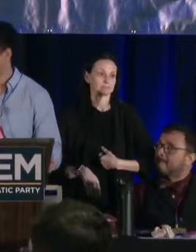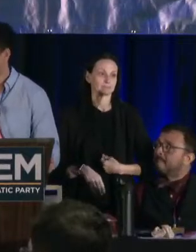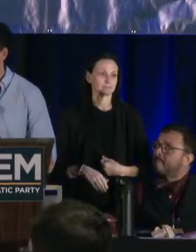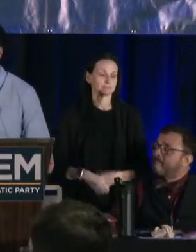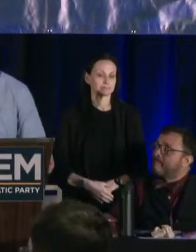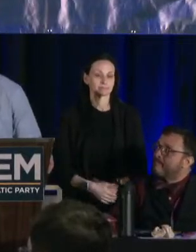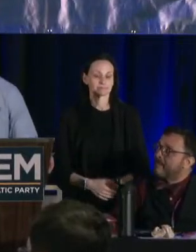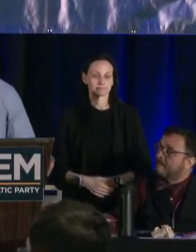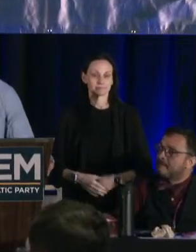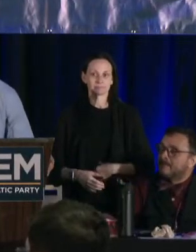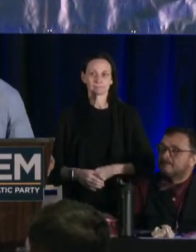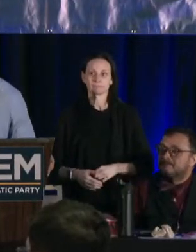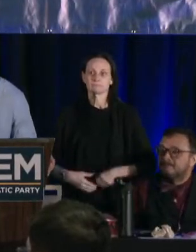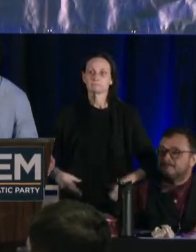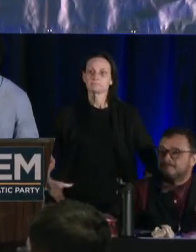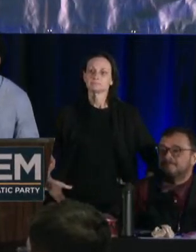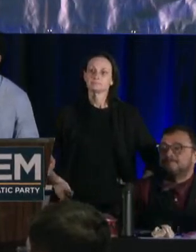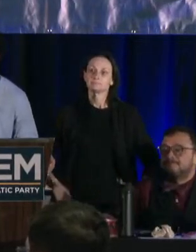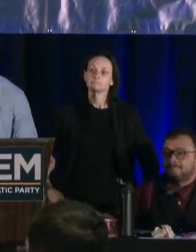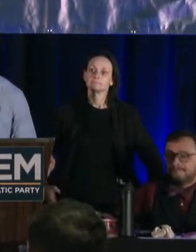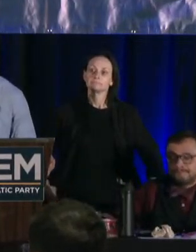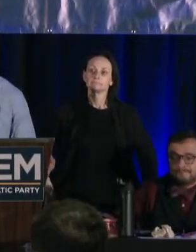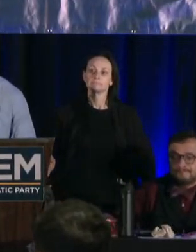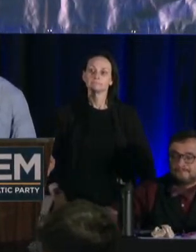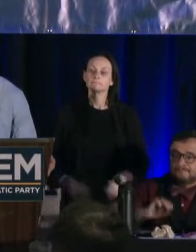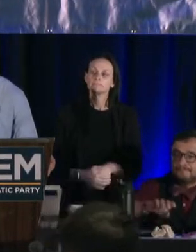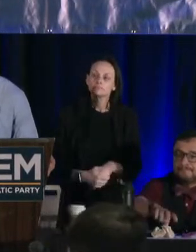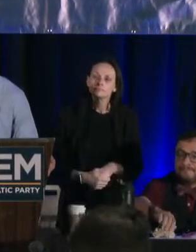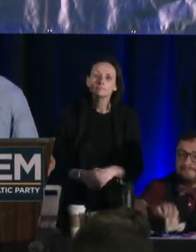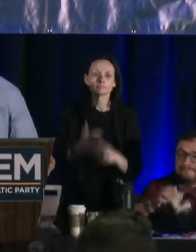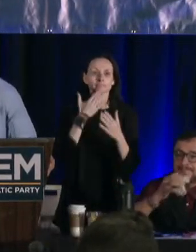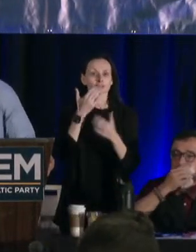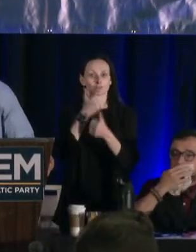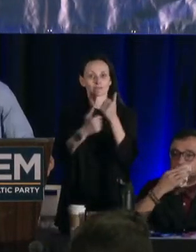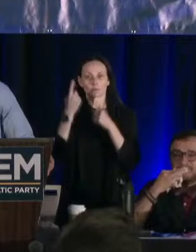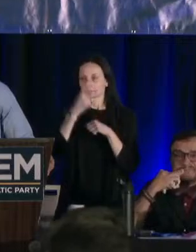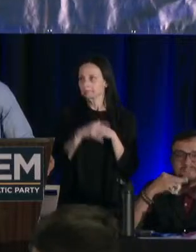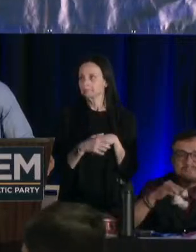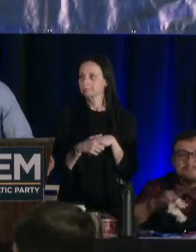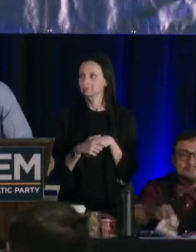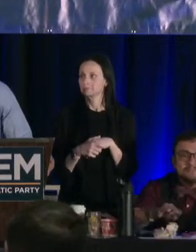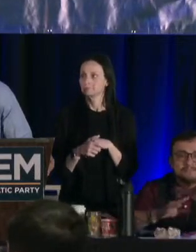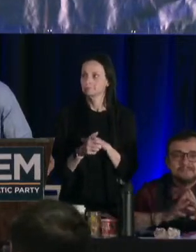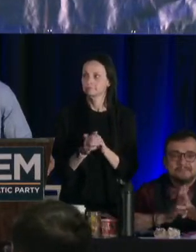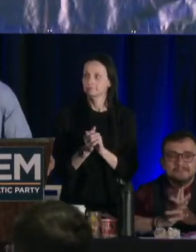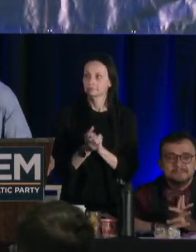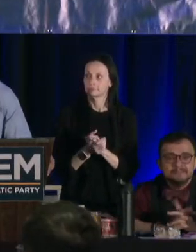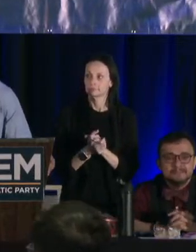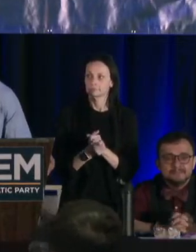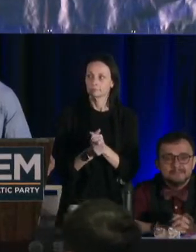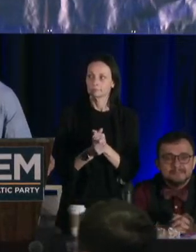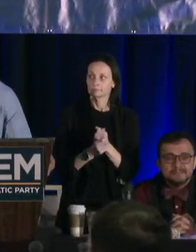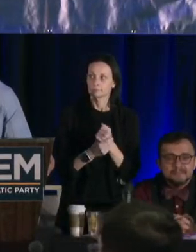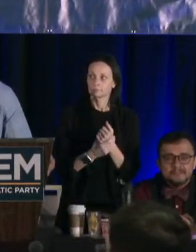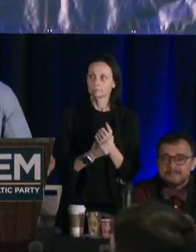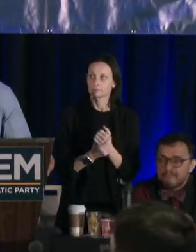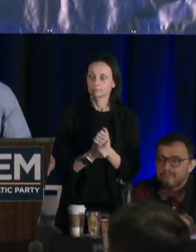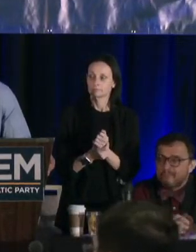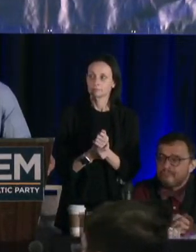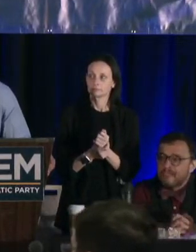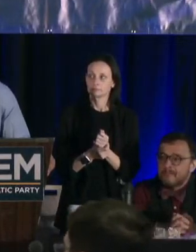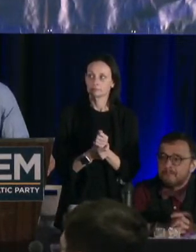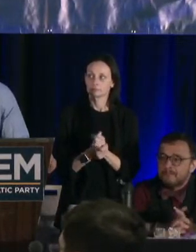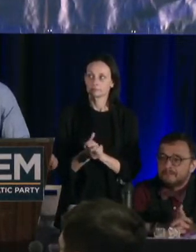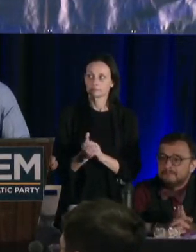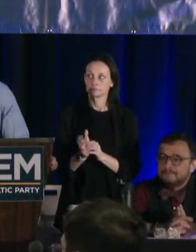Thank you. Okay, so thank you, everyone. Before you go, I think we need to thank the committee and everybody who testified.